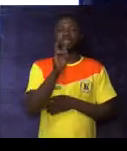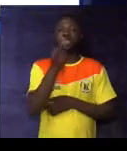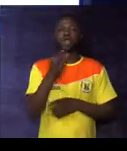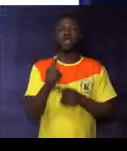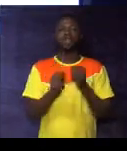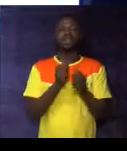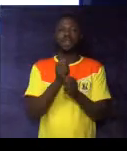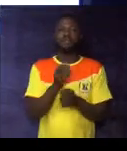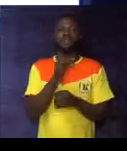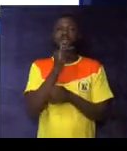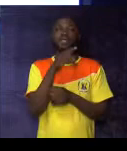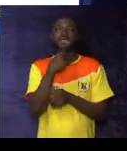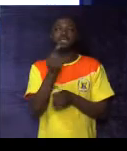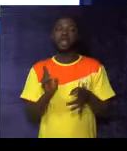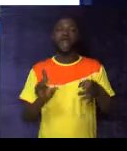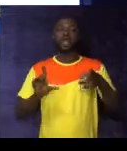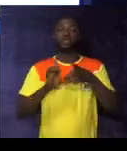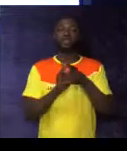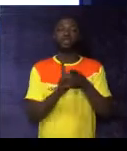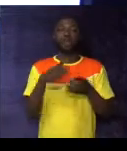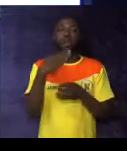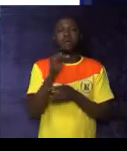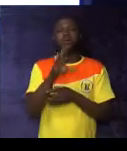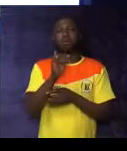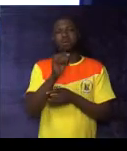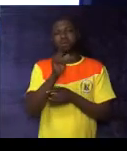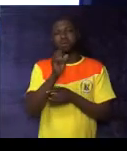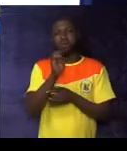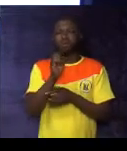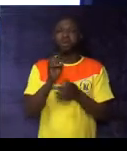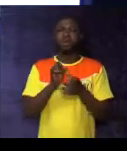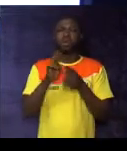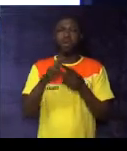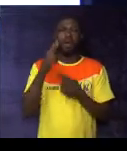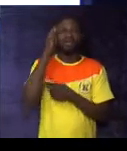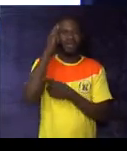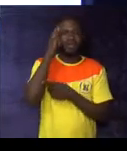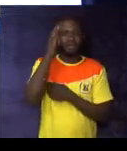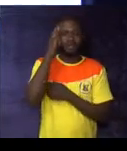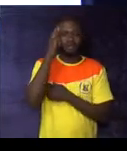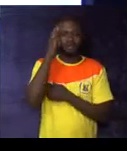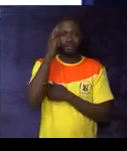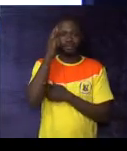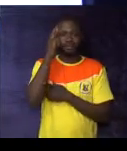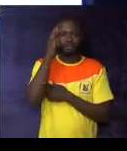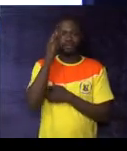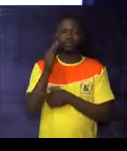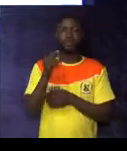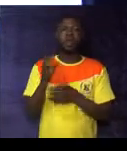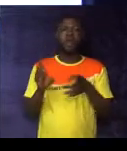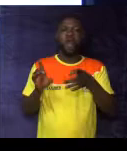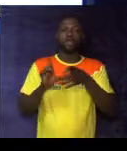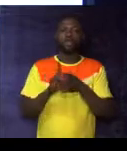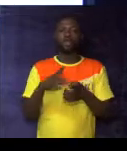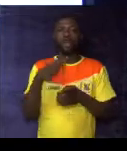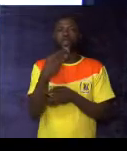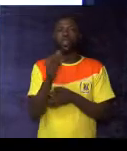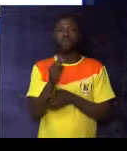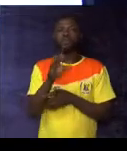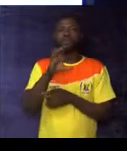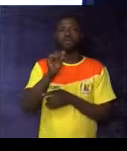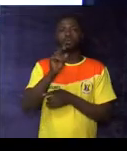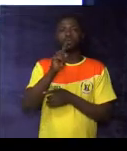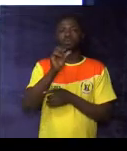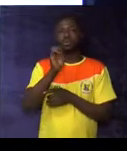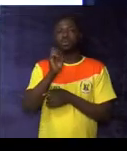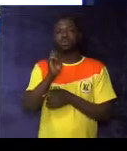The second type is the conjunctions of cause or reason. Conjunctions